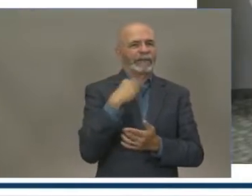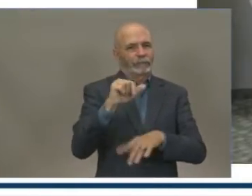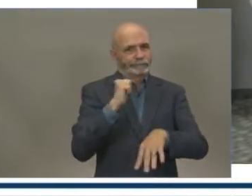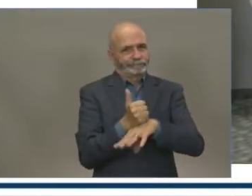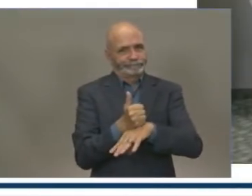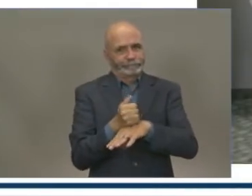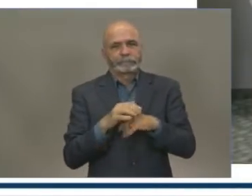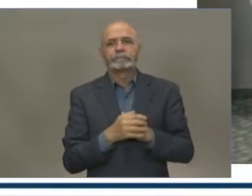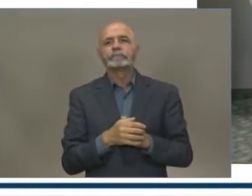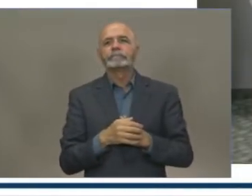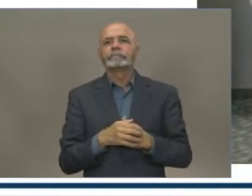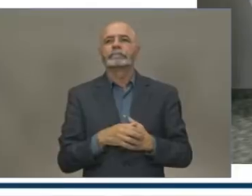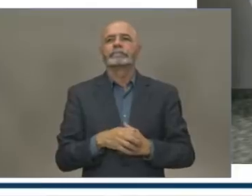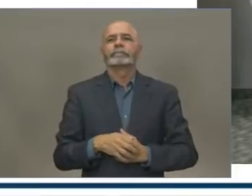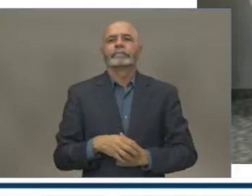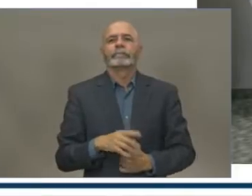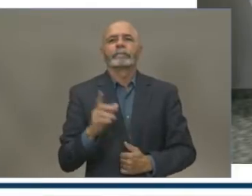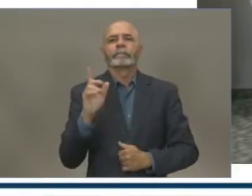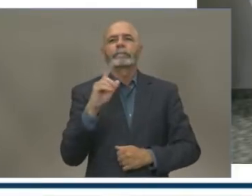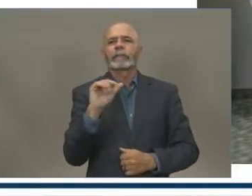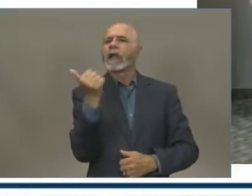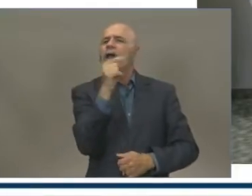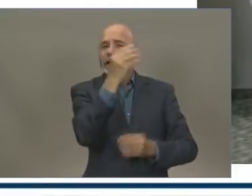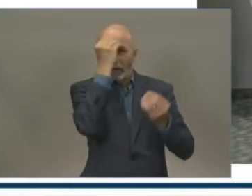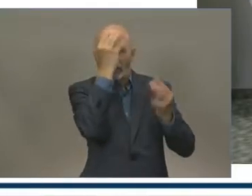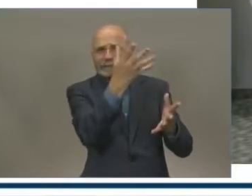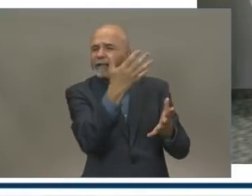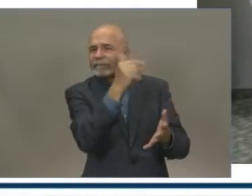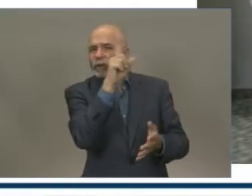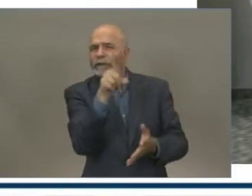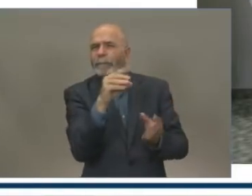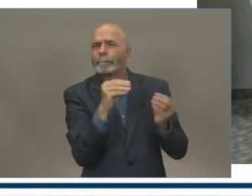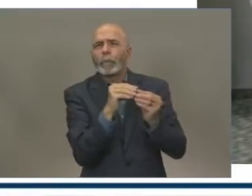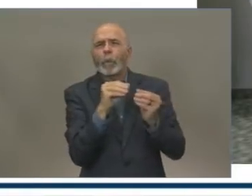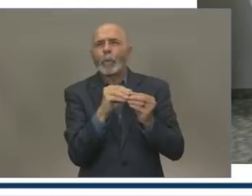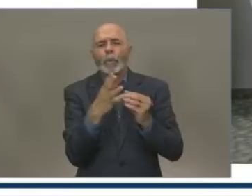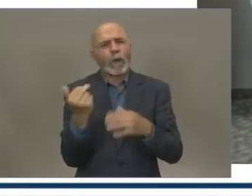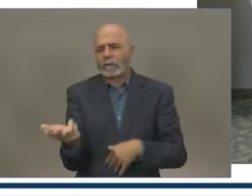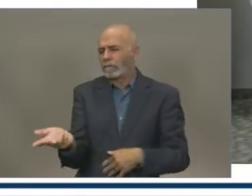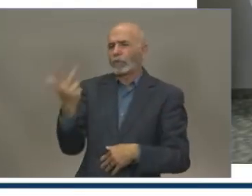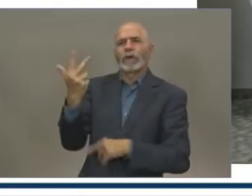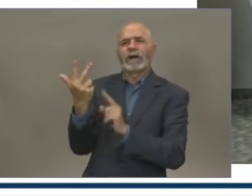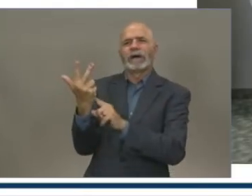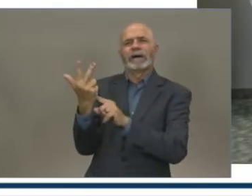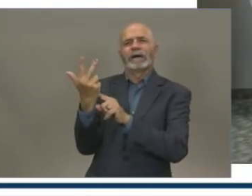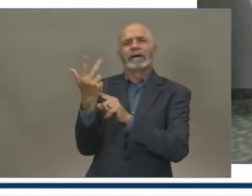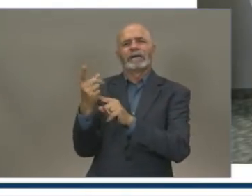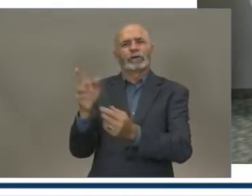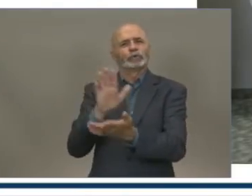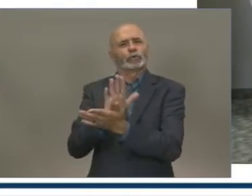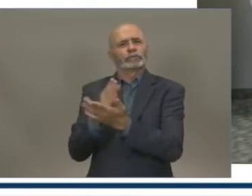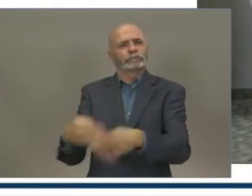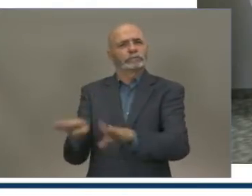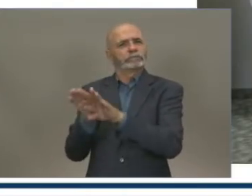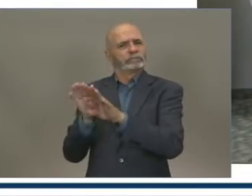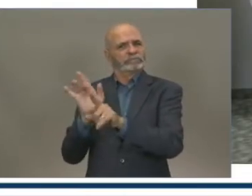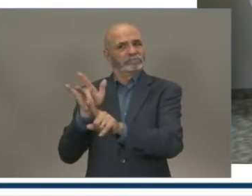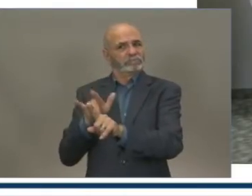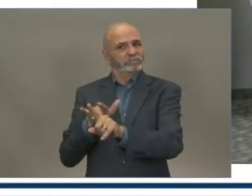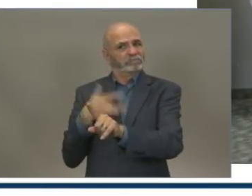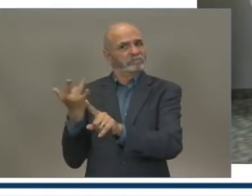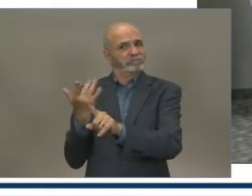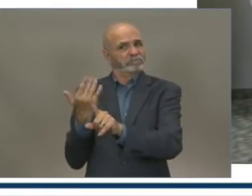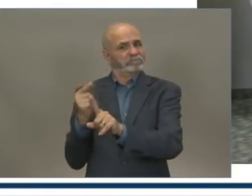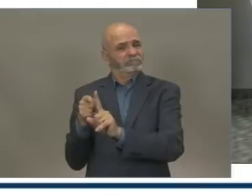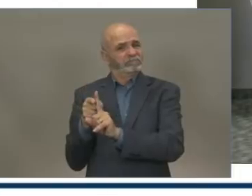provide more detail on why the 3 schools were closed? Like, what prompted the